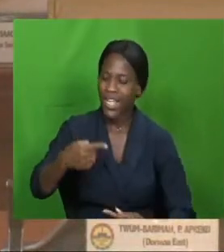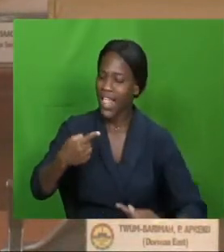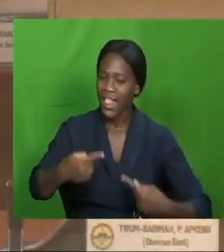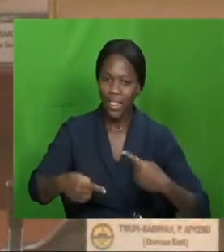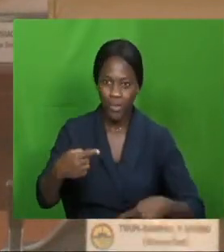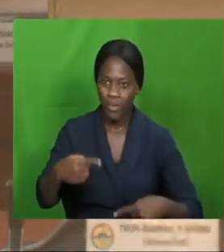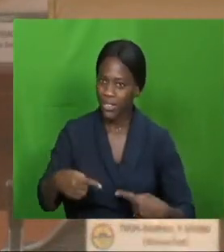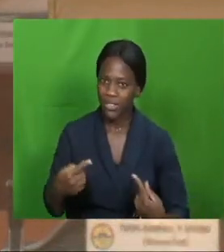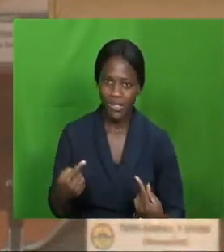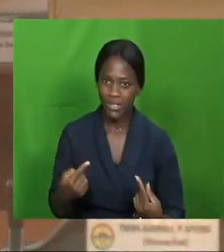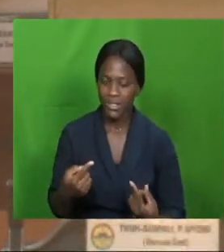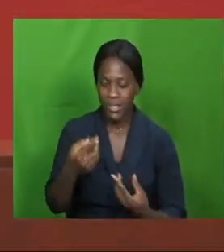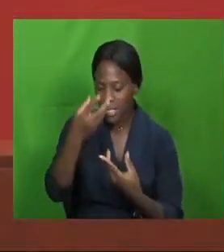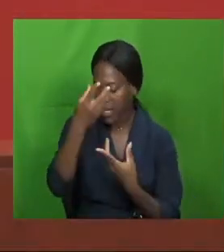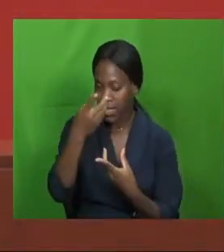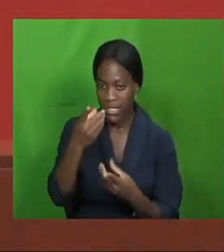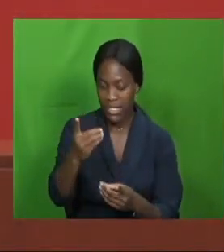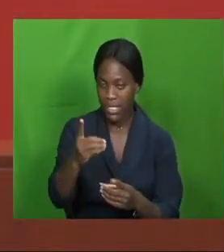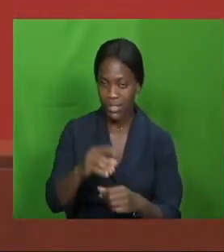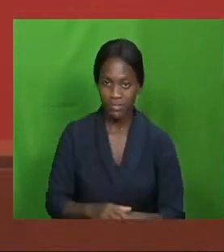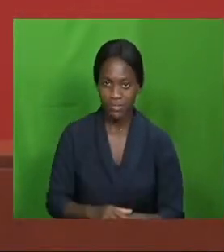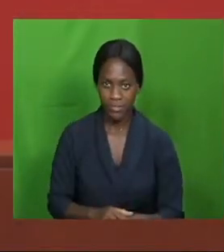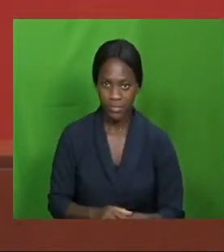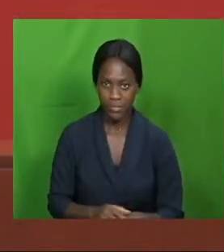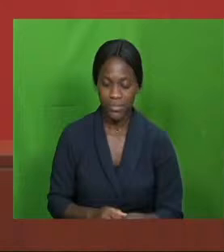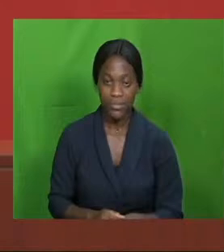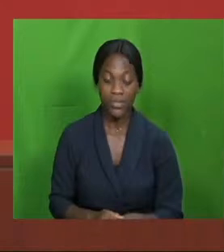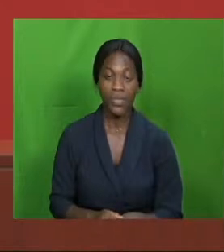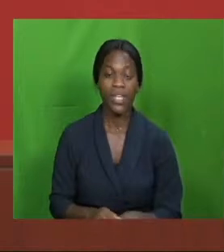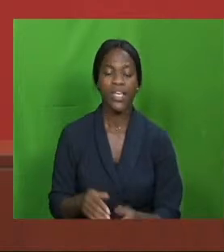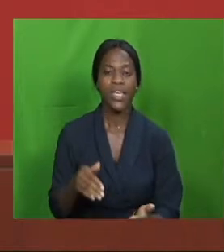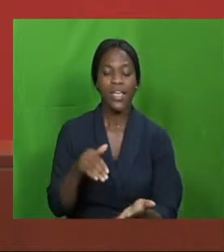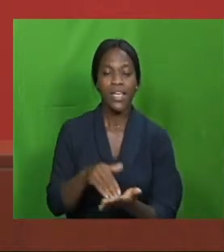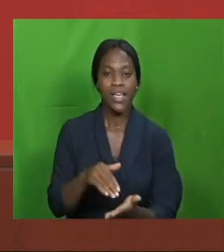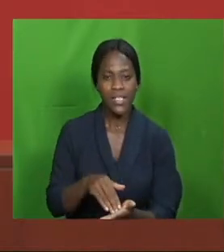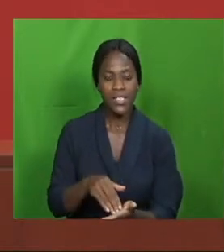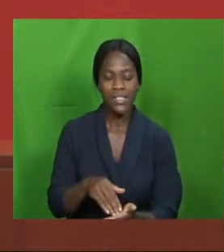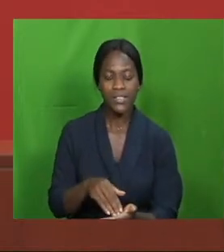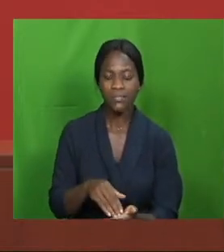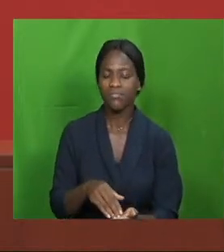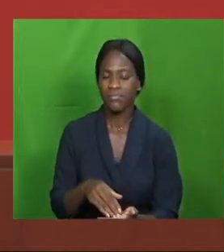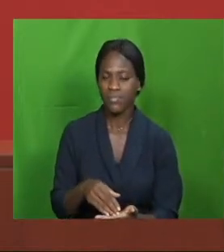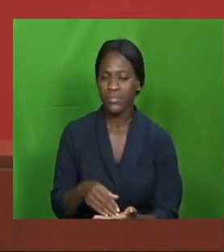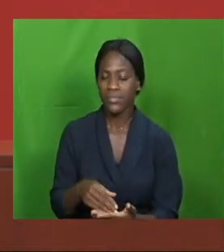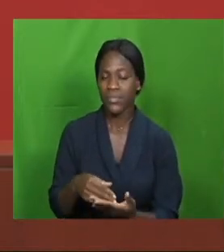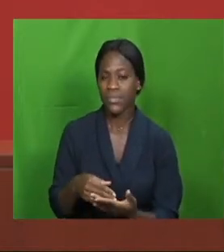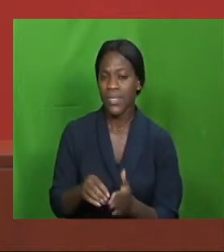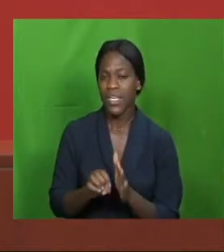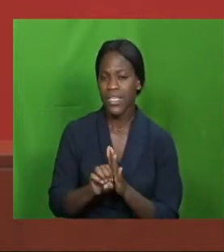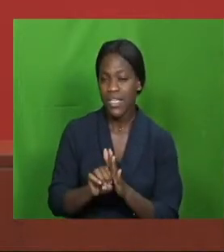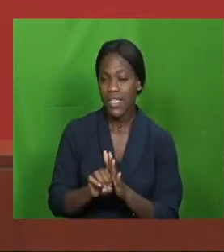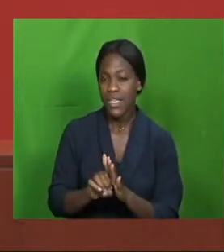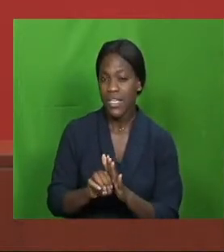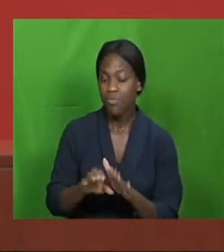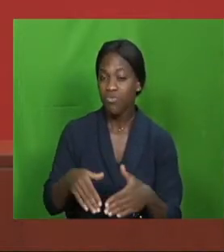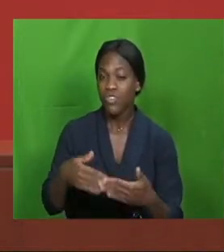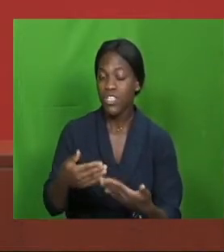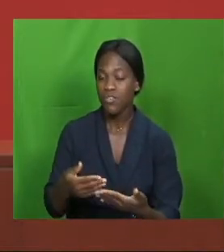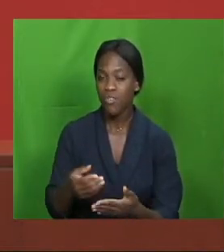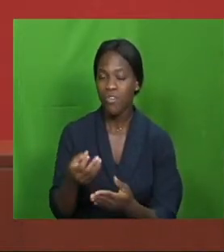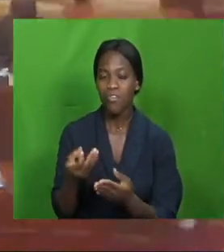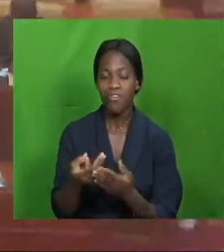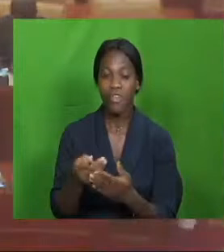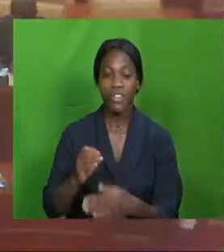others, the role that the Committee on Finance plays when the committee authorizes